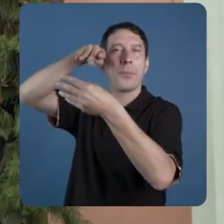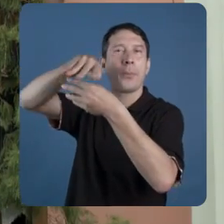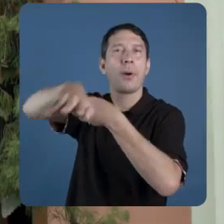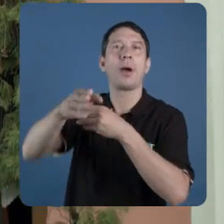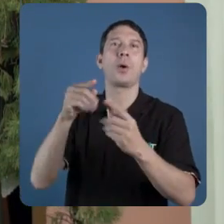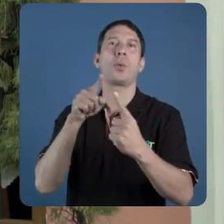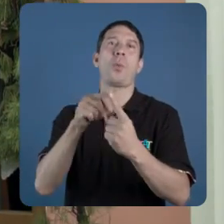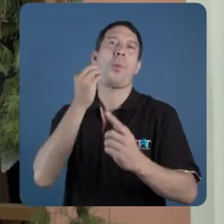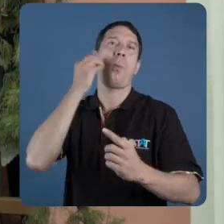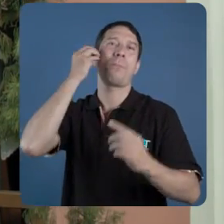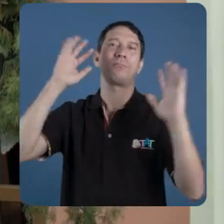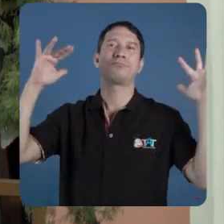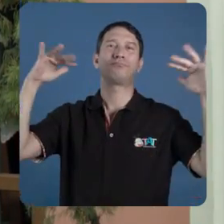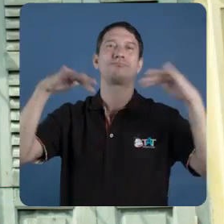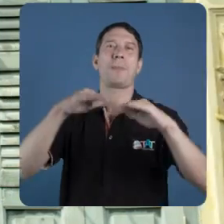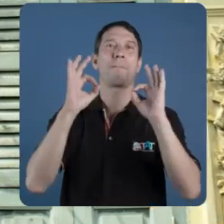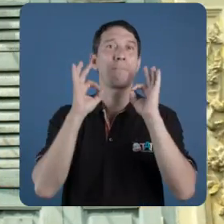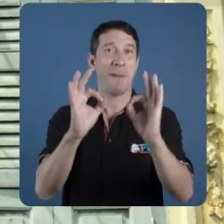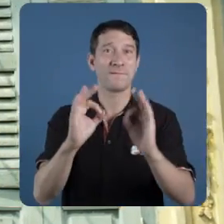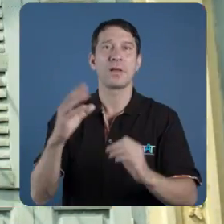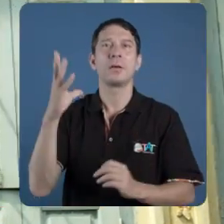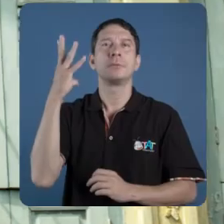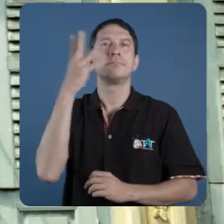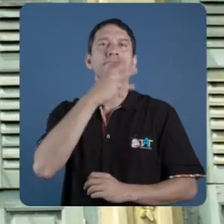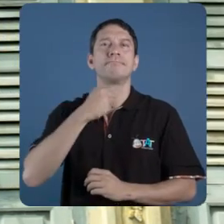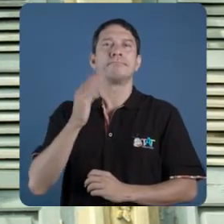solid shutters below allow lights into the narrow homes.